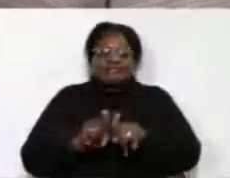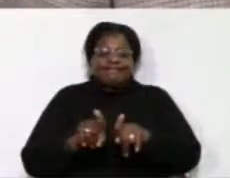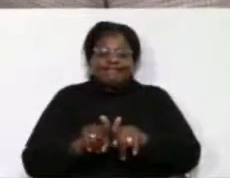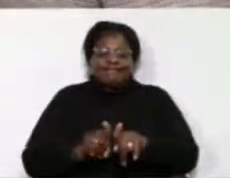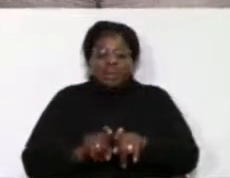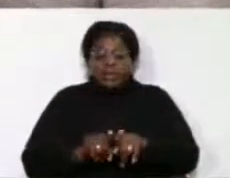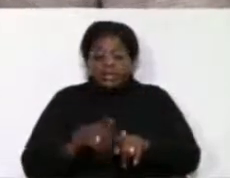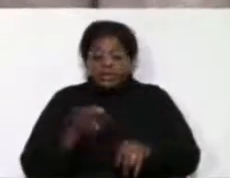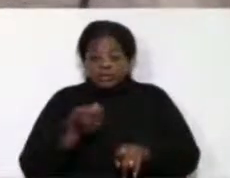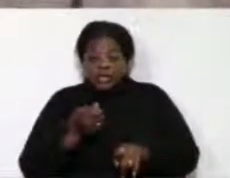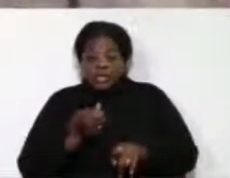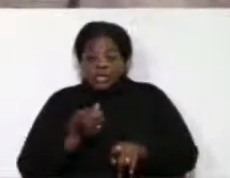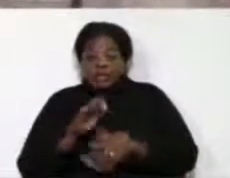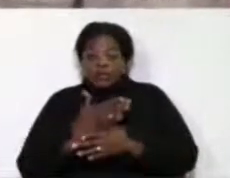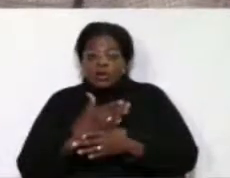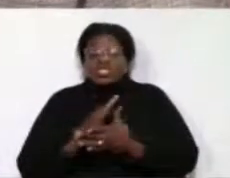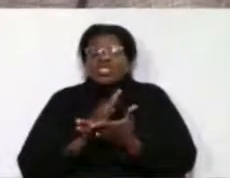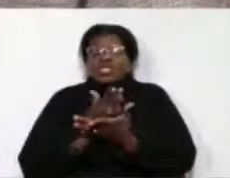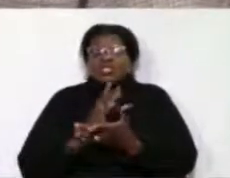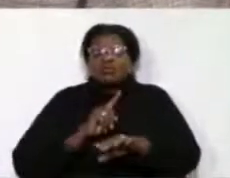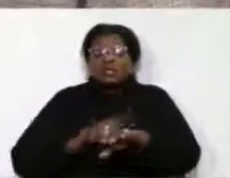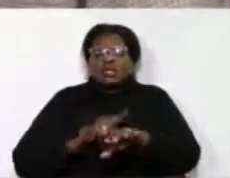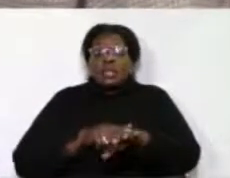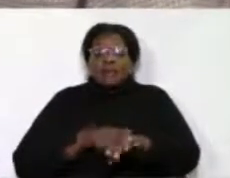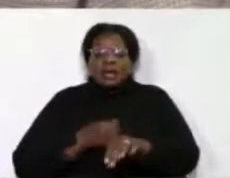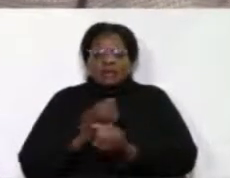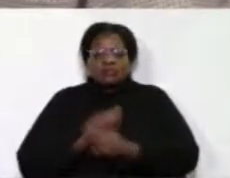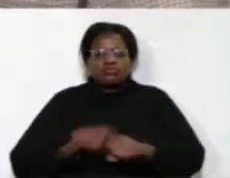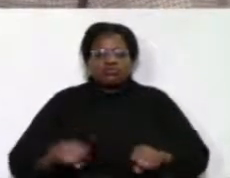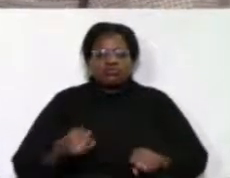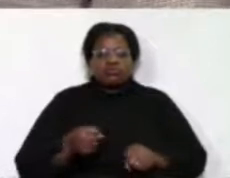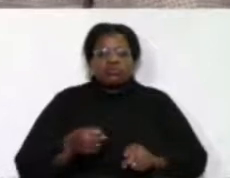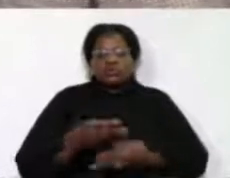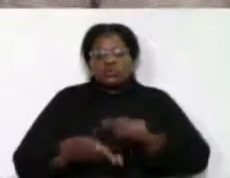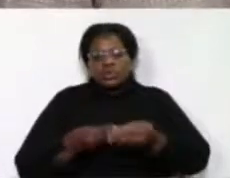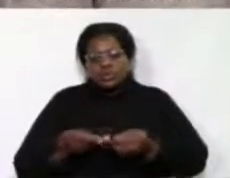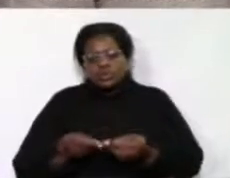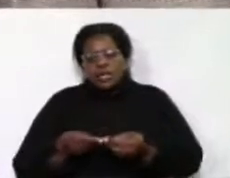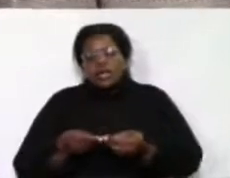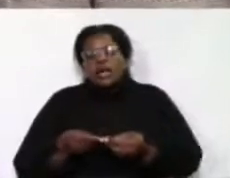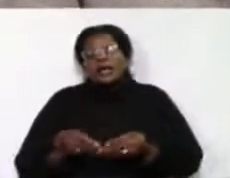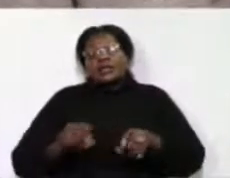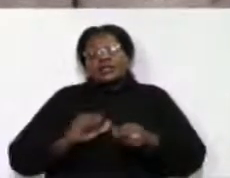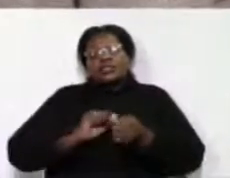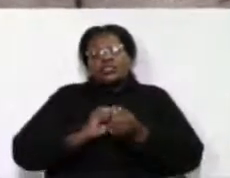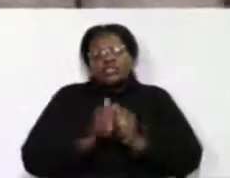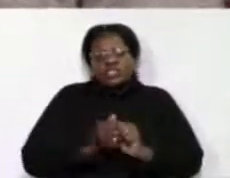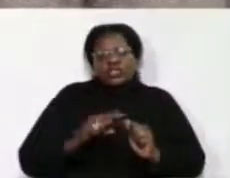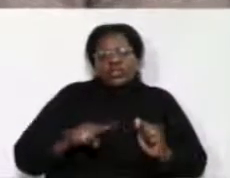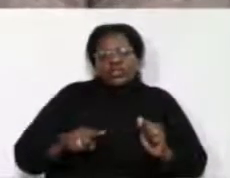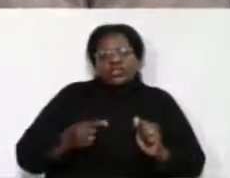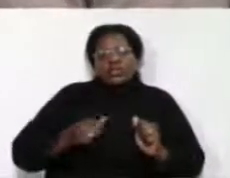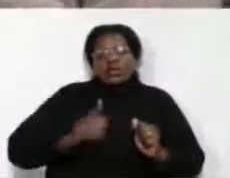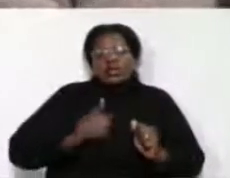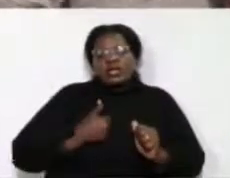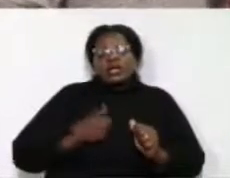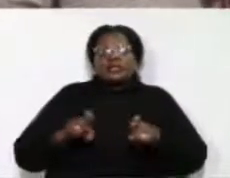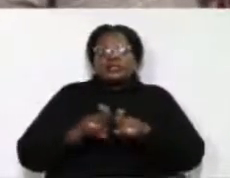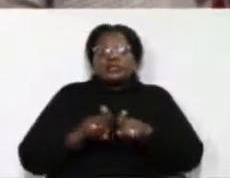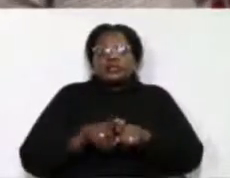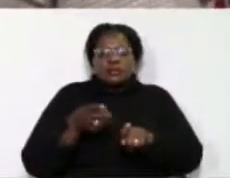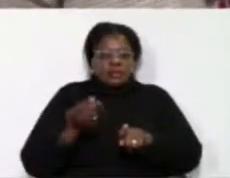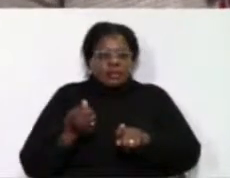sell them. I can turn my cash into an asset. I can turn my asset into cash. Yeah. Then you have, so let's say